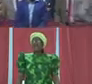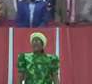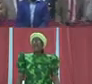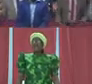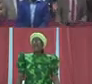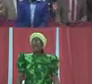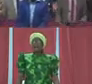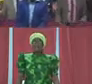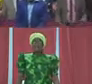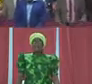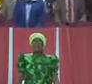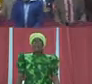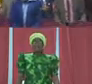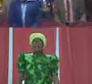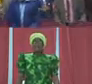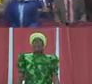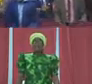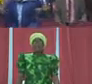Supernatural wisdom,